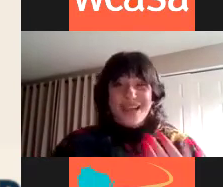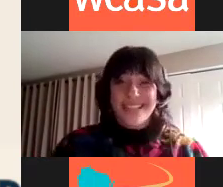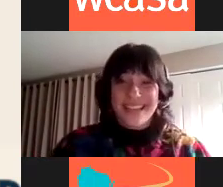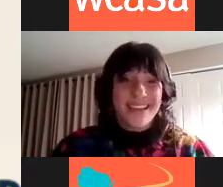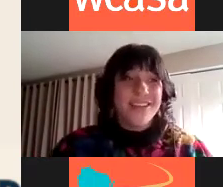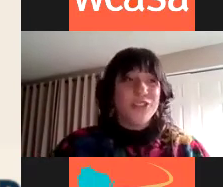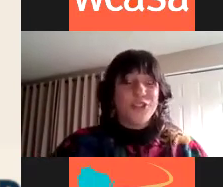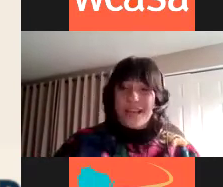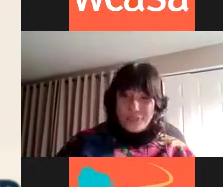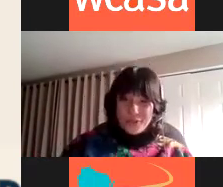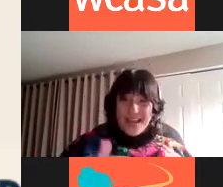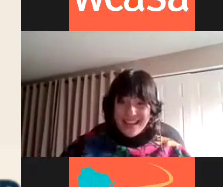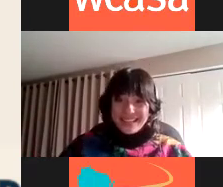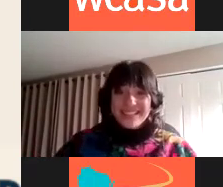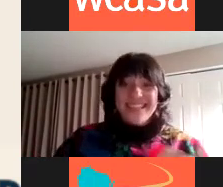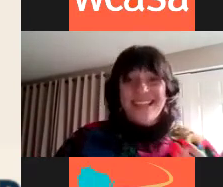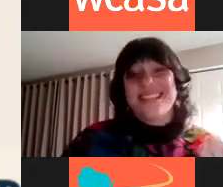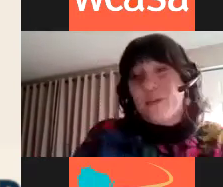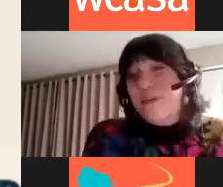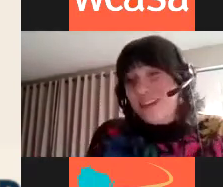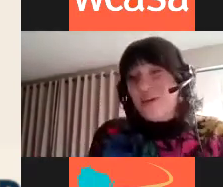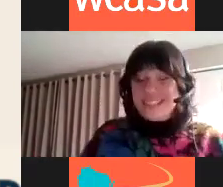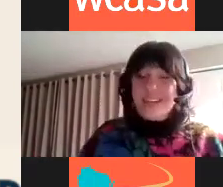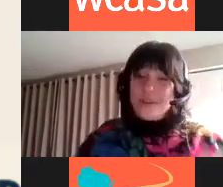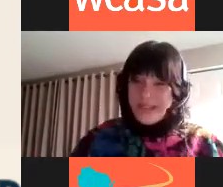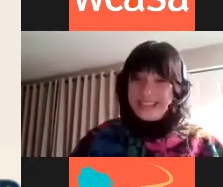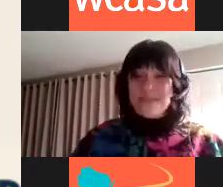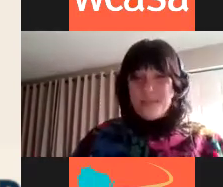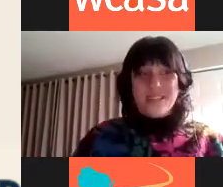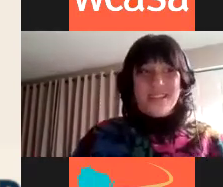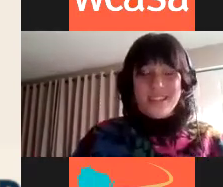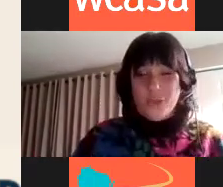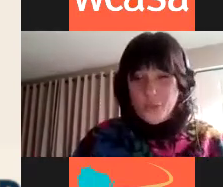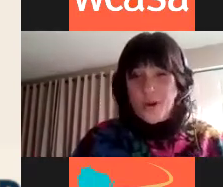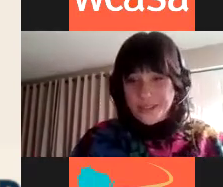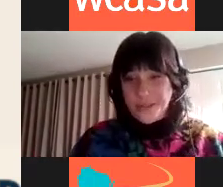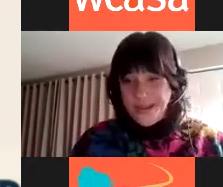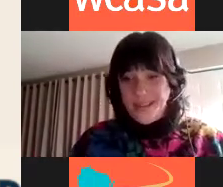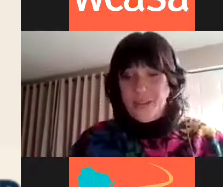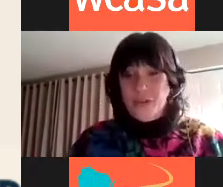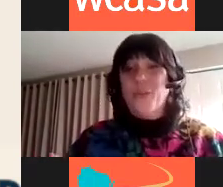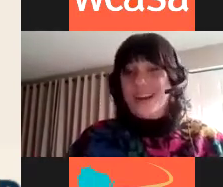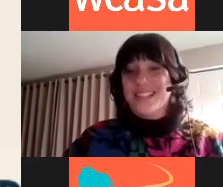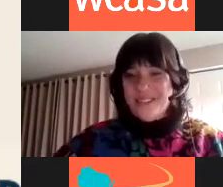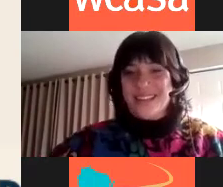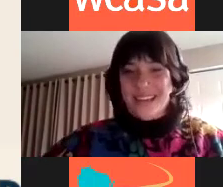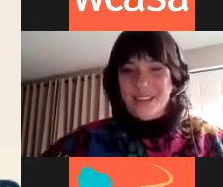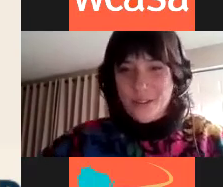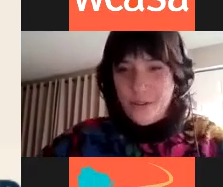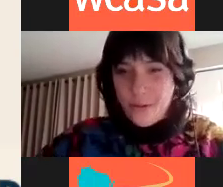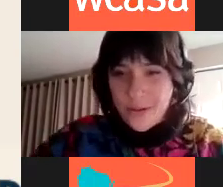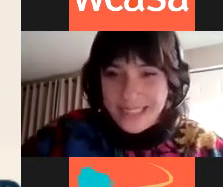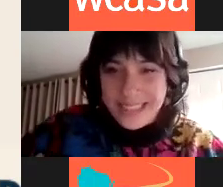if you're asking it, should I do X? It's typically going to tell you yes, because it thinks you want to do it. You want it to